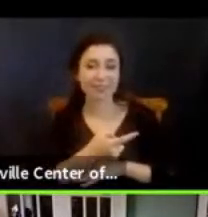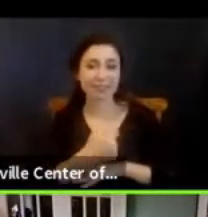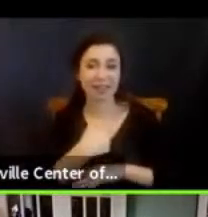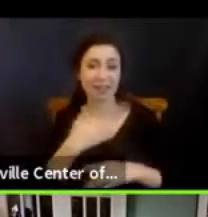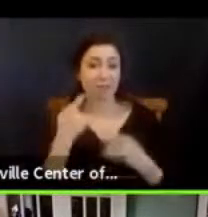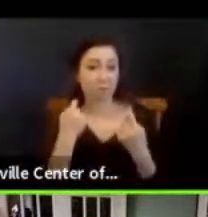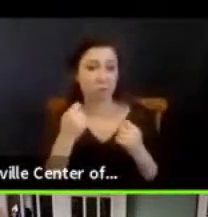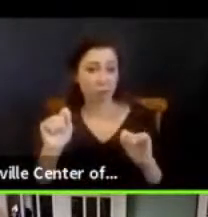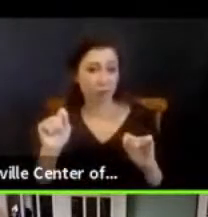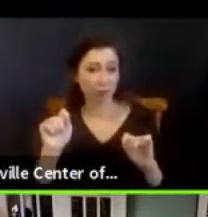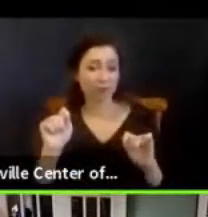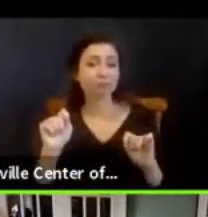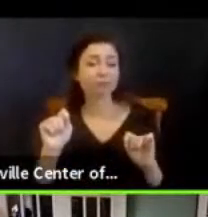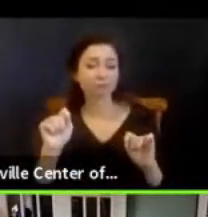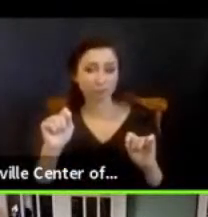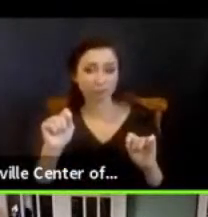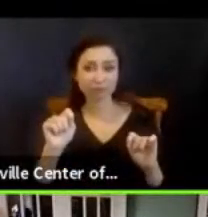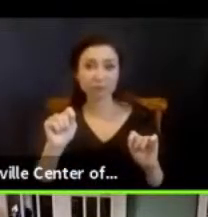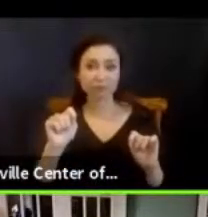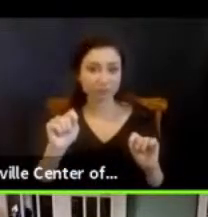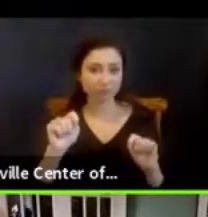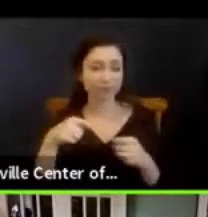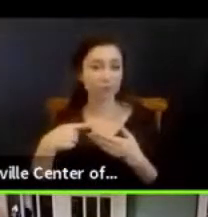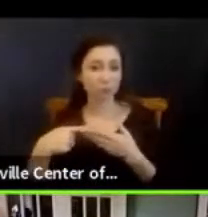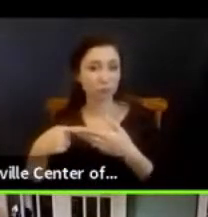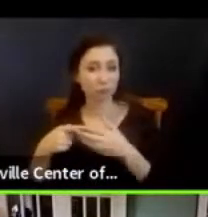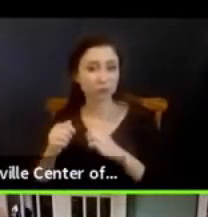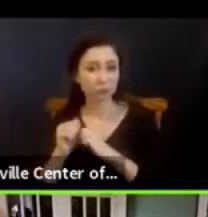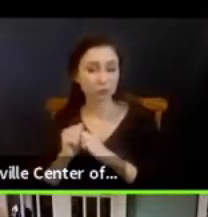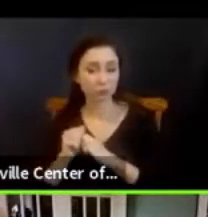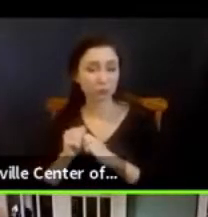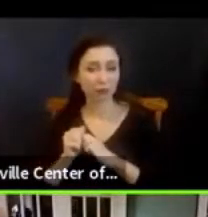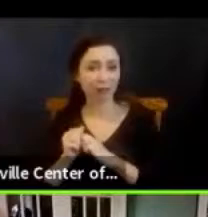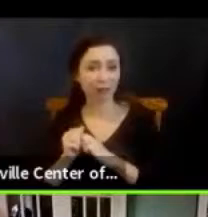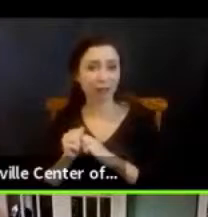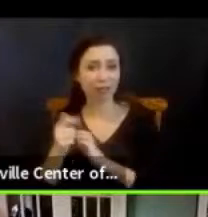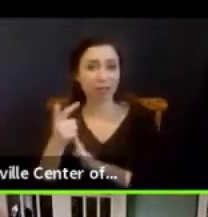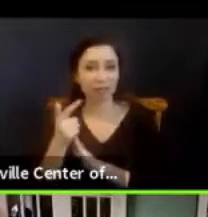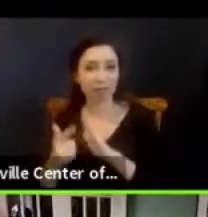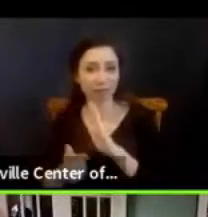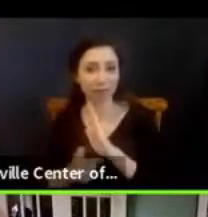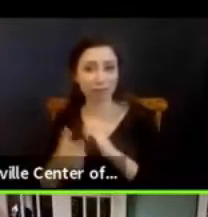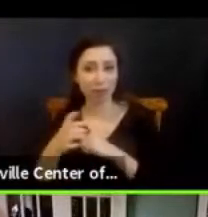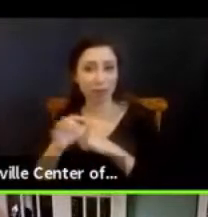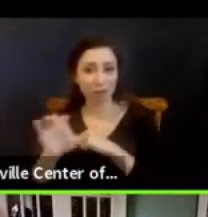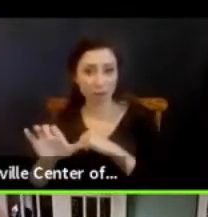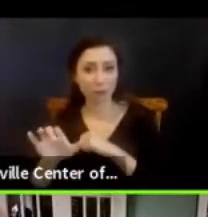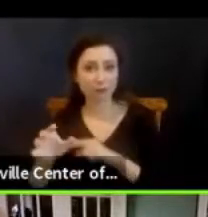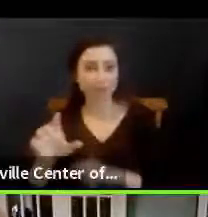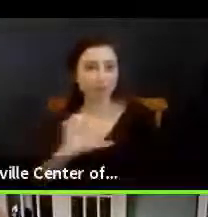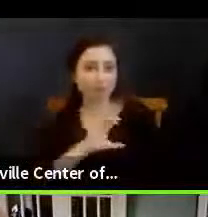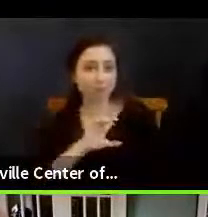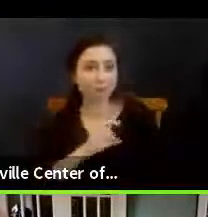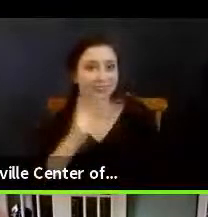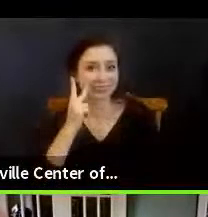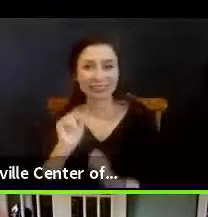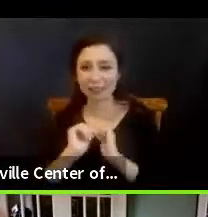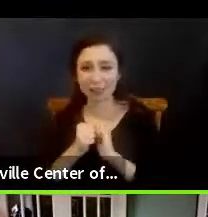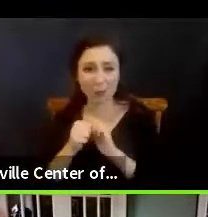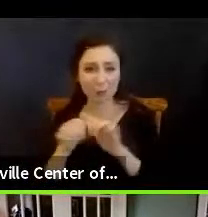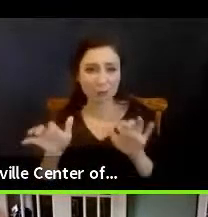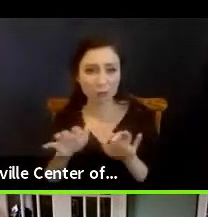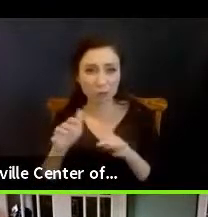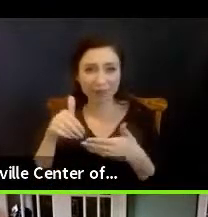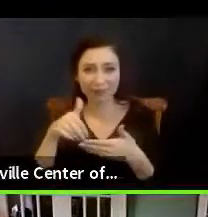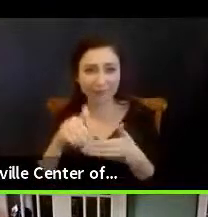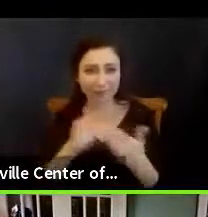to talk to law enforcement to see how we're doing in our community vis-a-vis our regulations, and what are